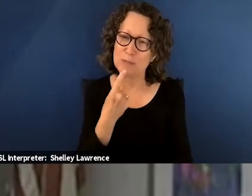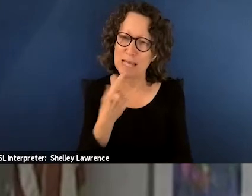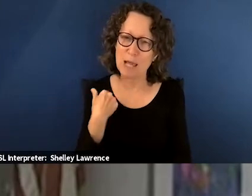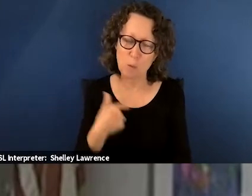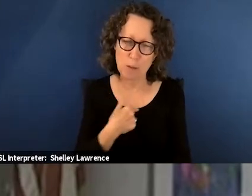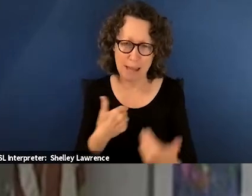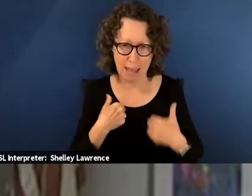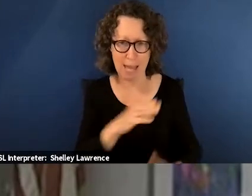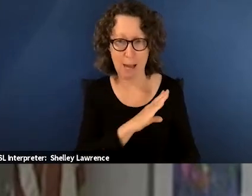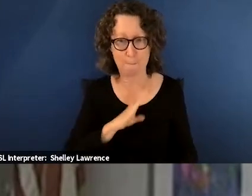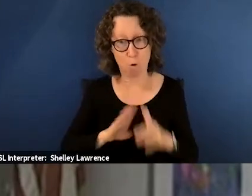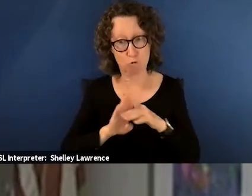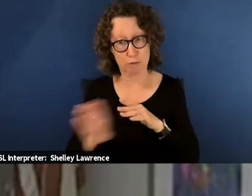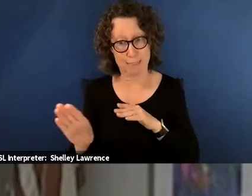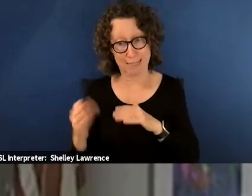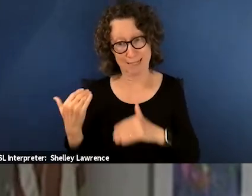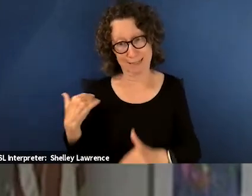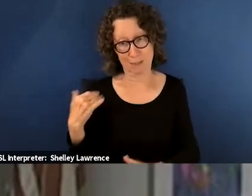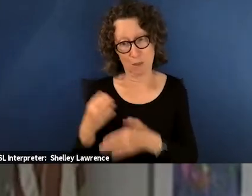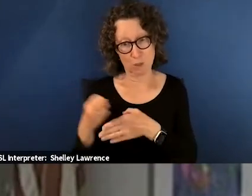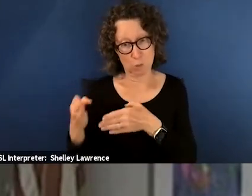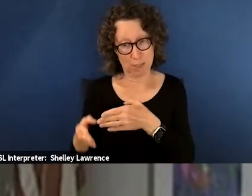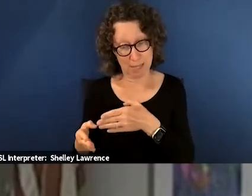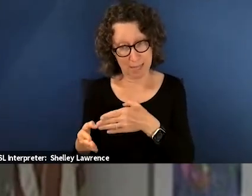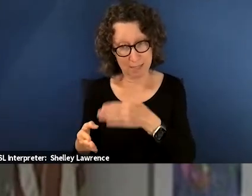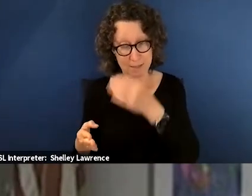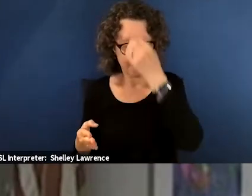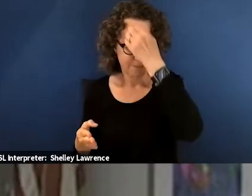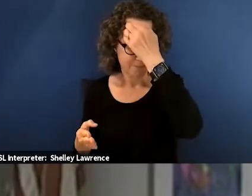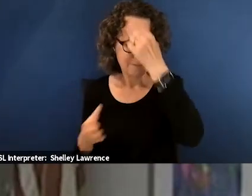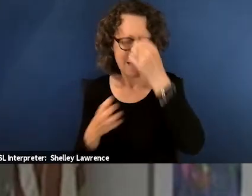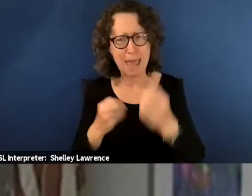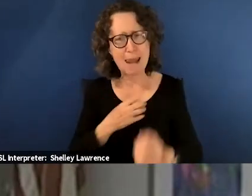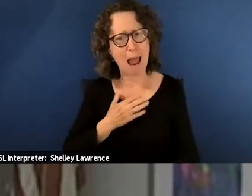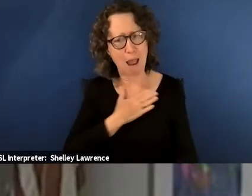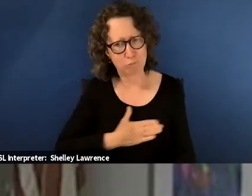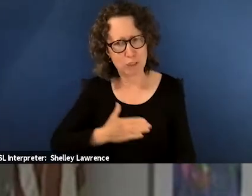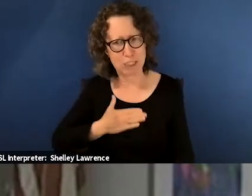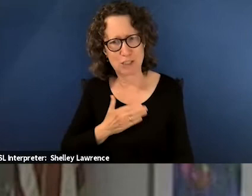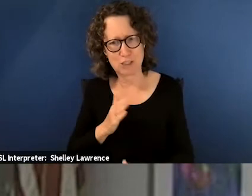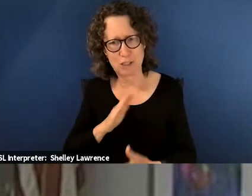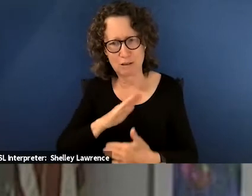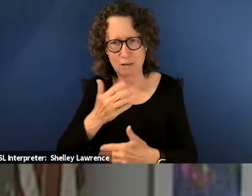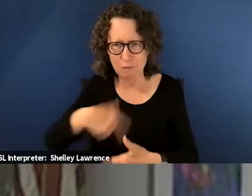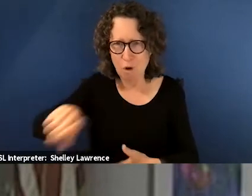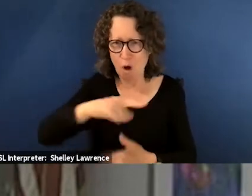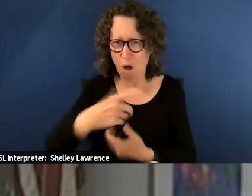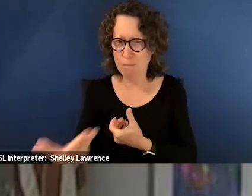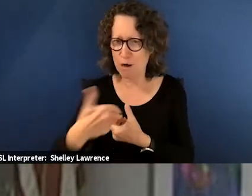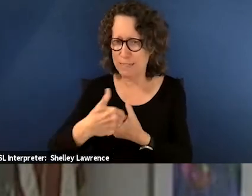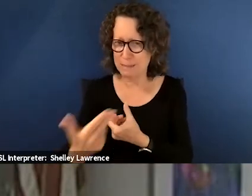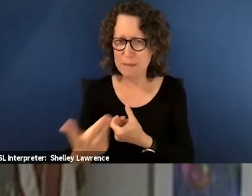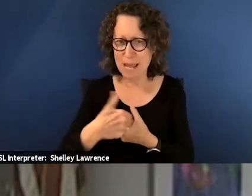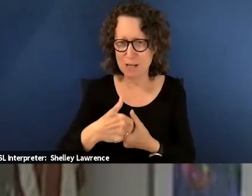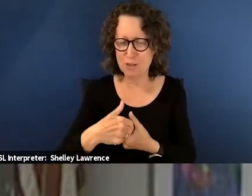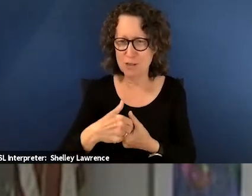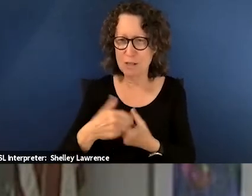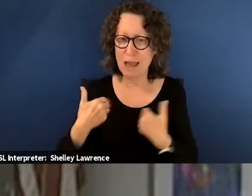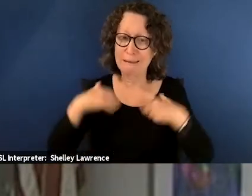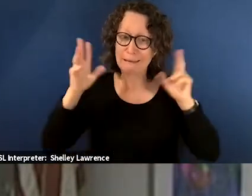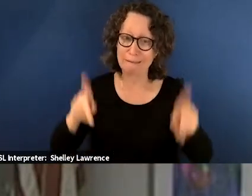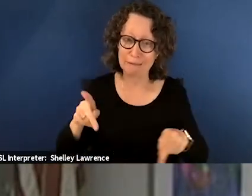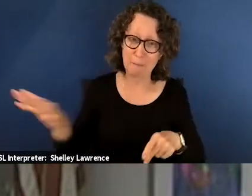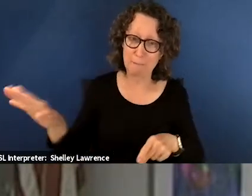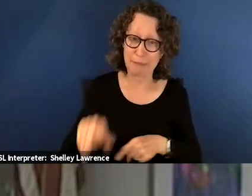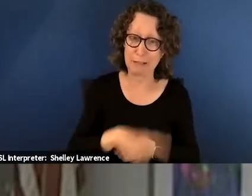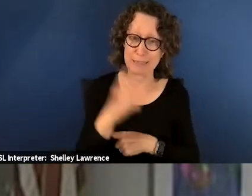a board retreat this past weekend, and I appreciated everyone's participation on giving up their day,